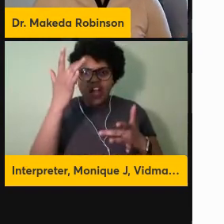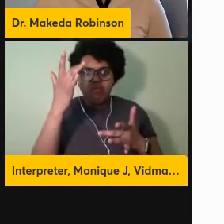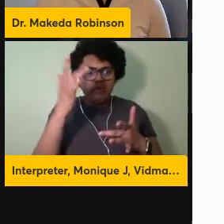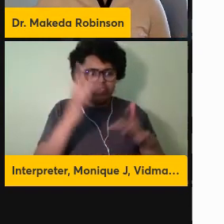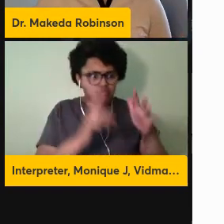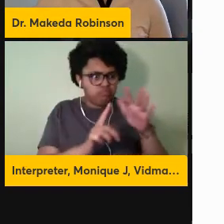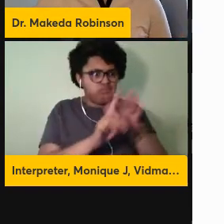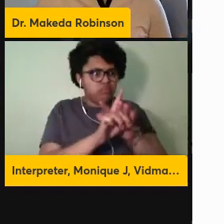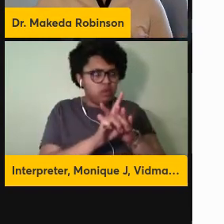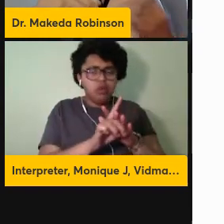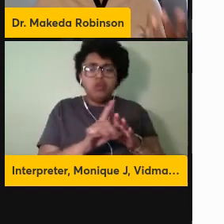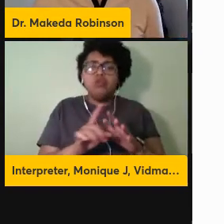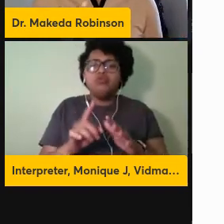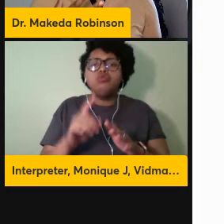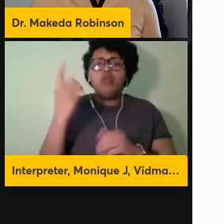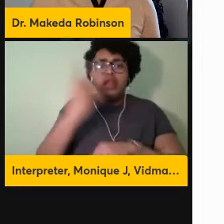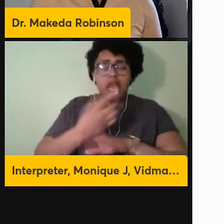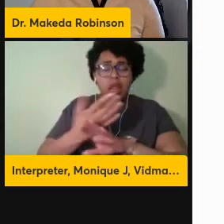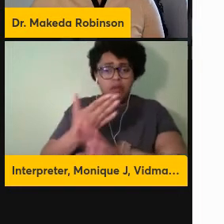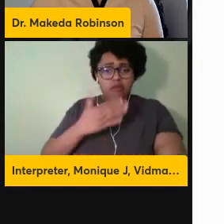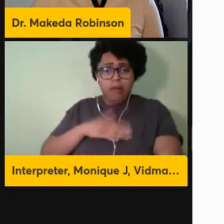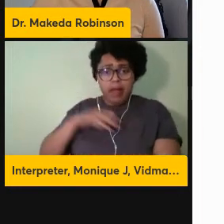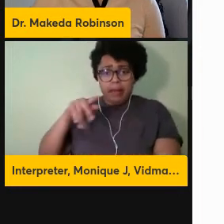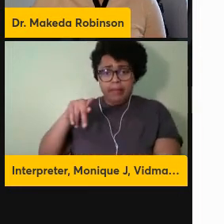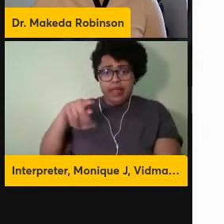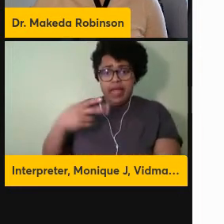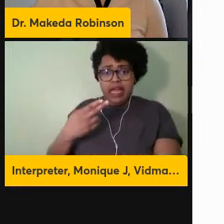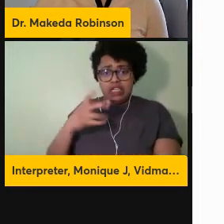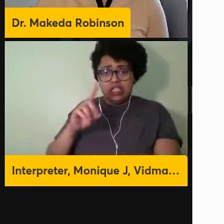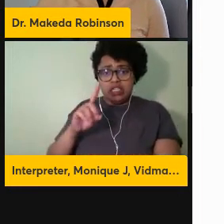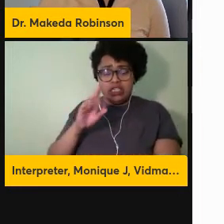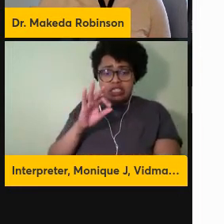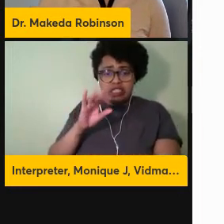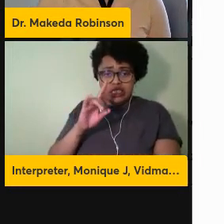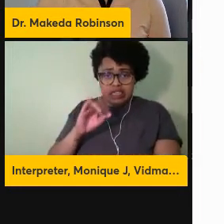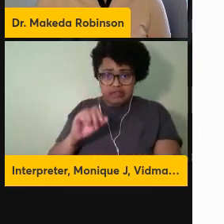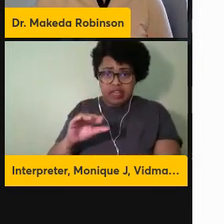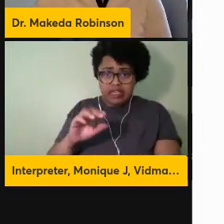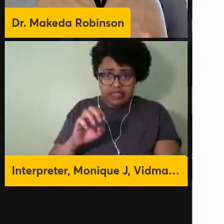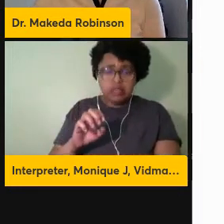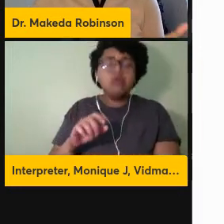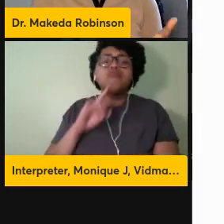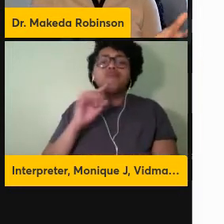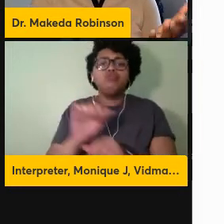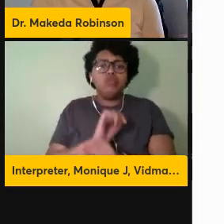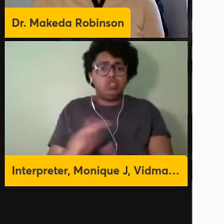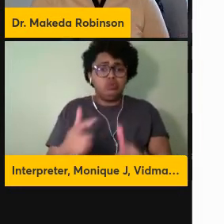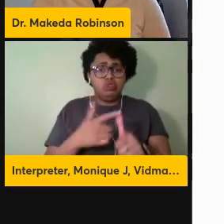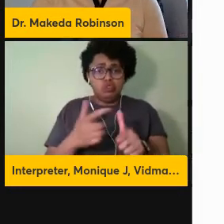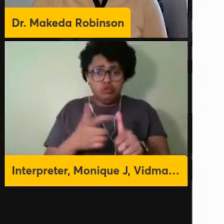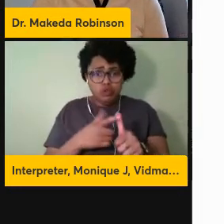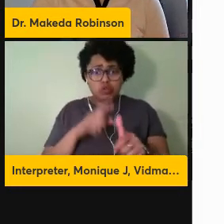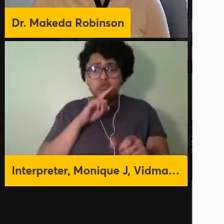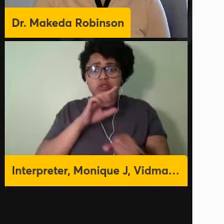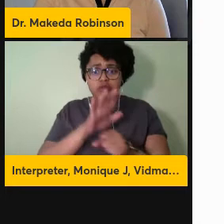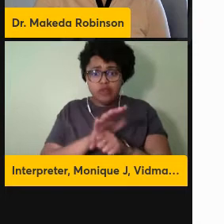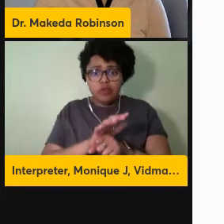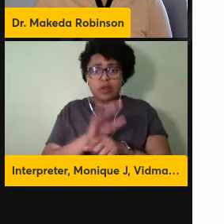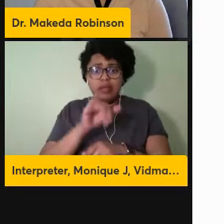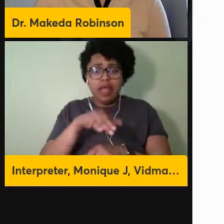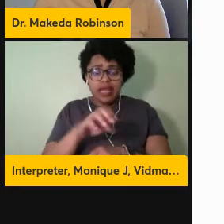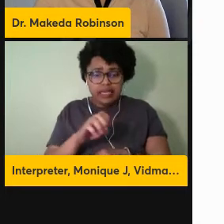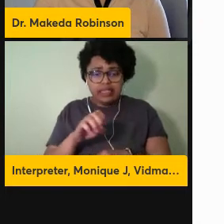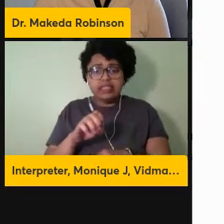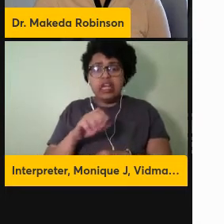my PhD defense was sort of the first confirmed case of COVID-19 in the US. And as you can see from the title of my